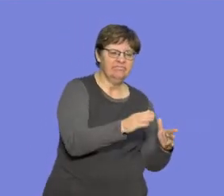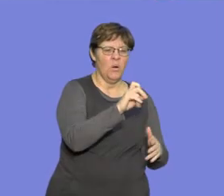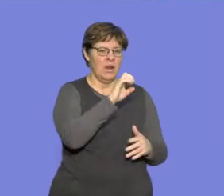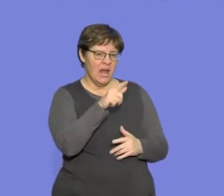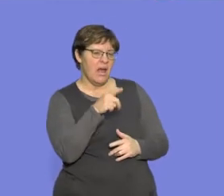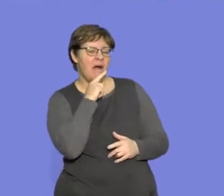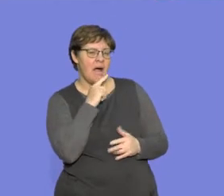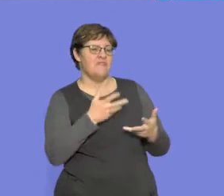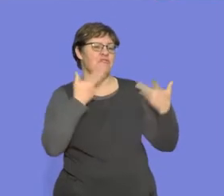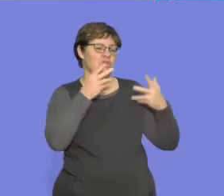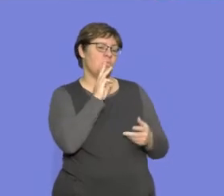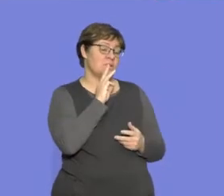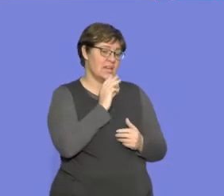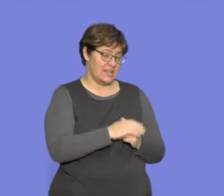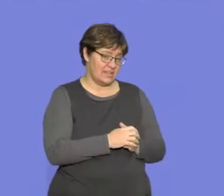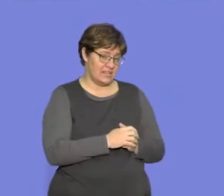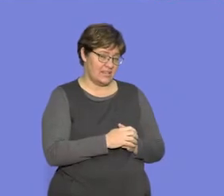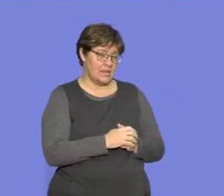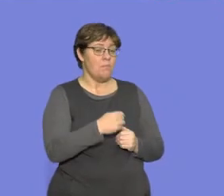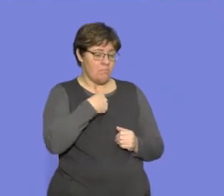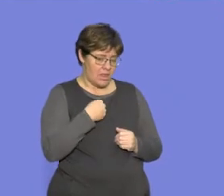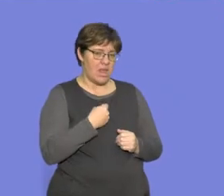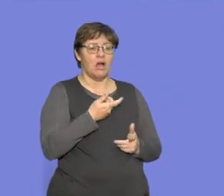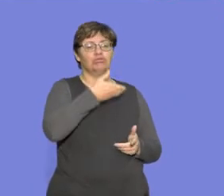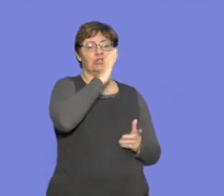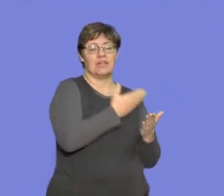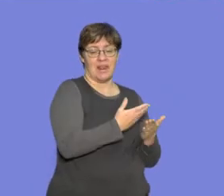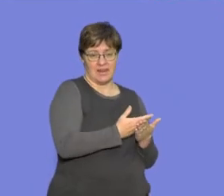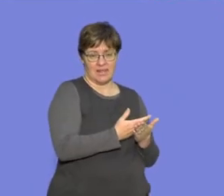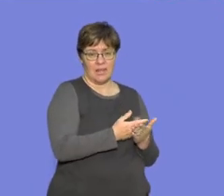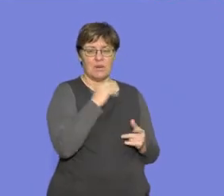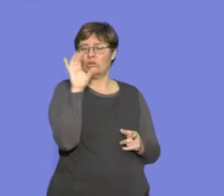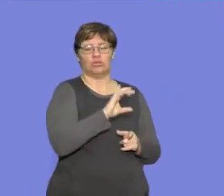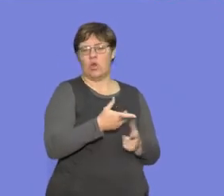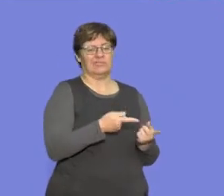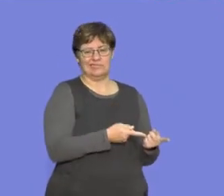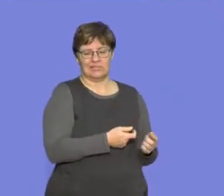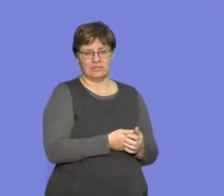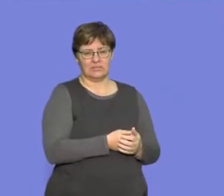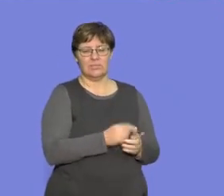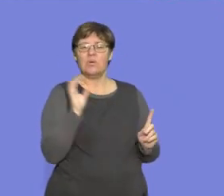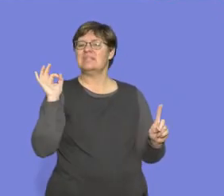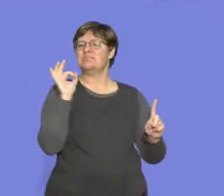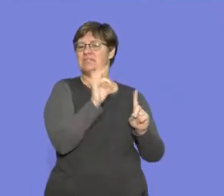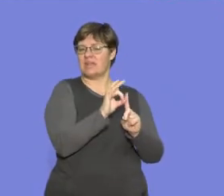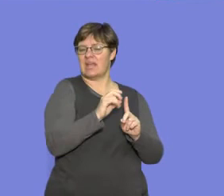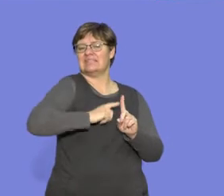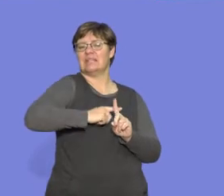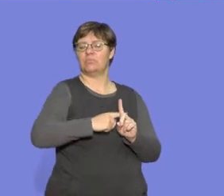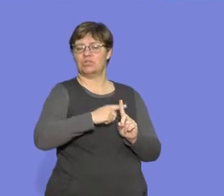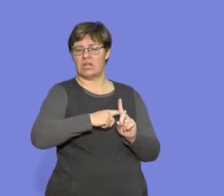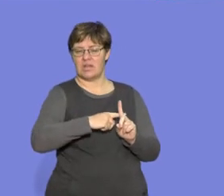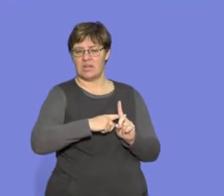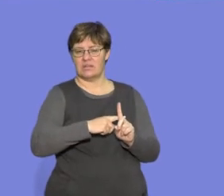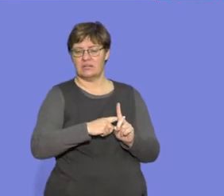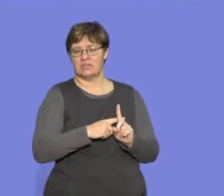that have fresh water that we can consume in terms of that is not salty. And these have typical types of temperatures as well